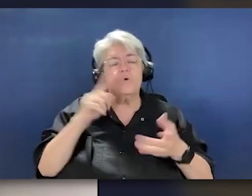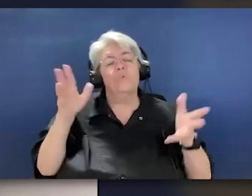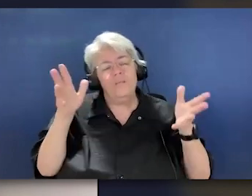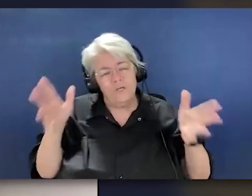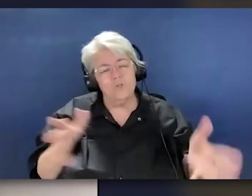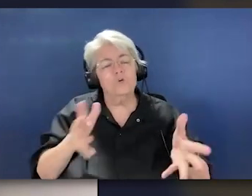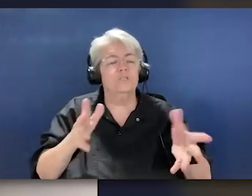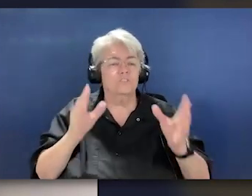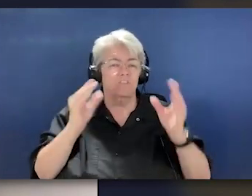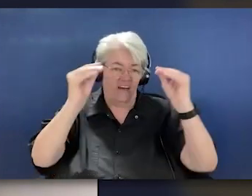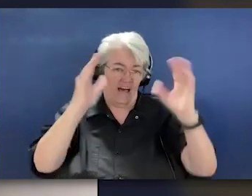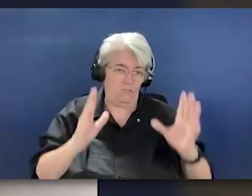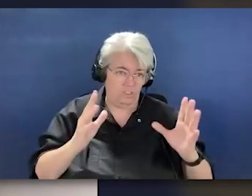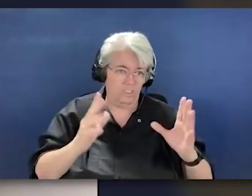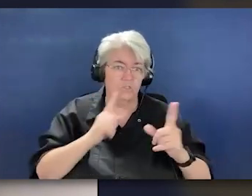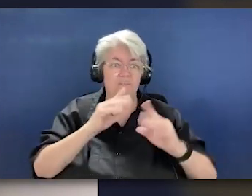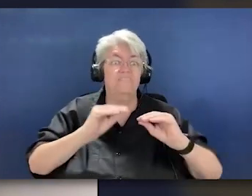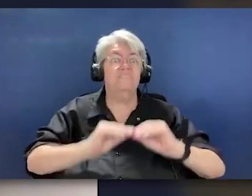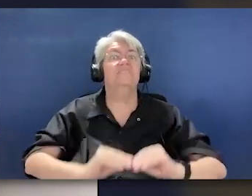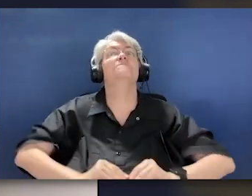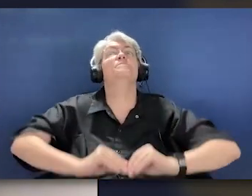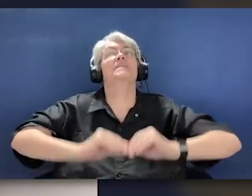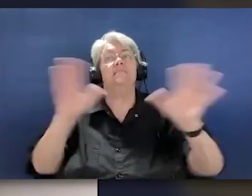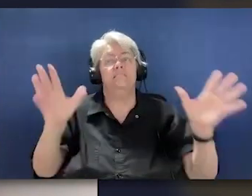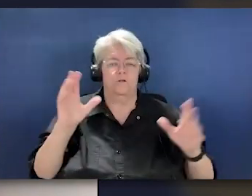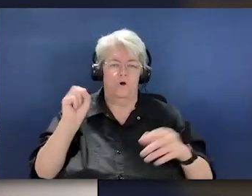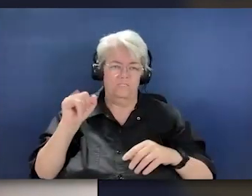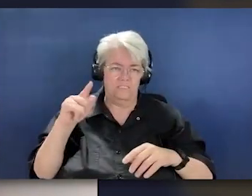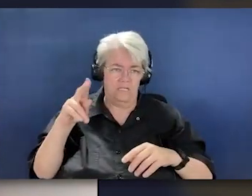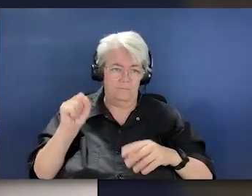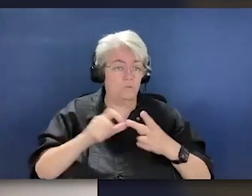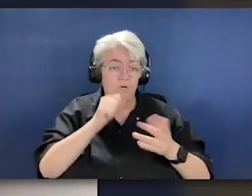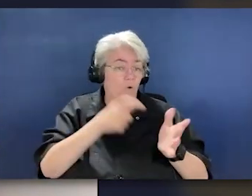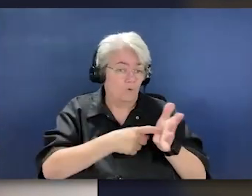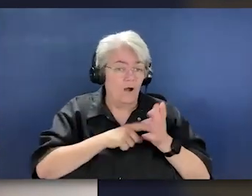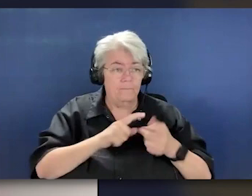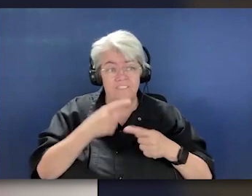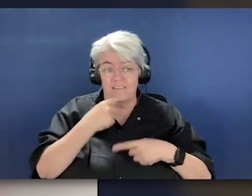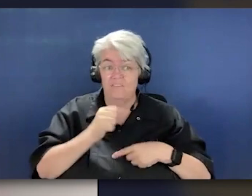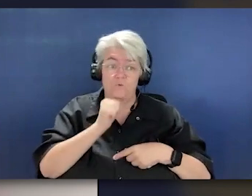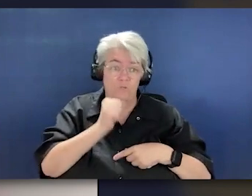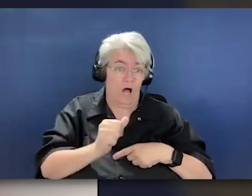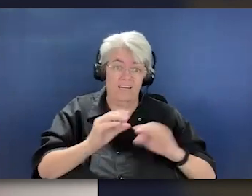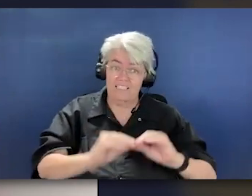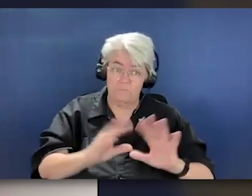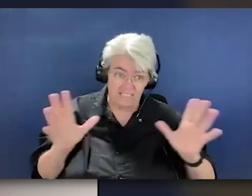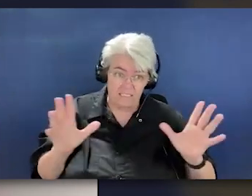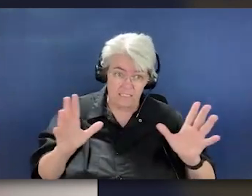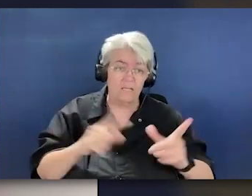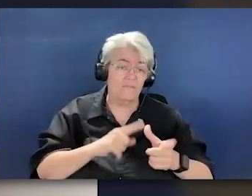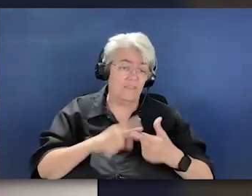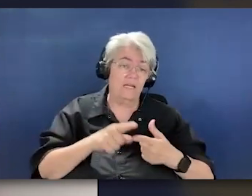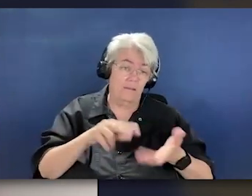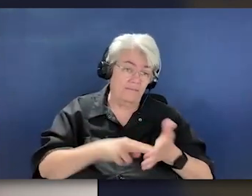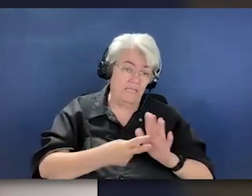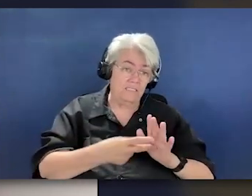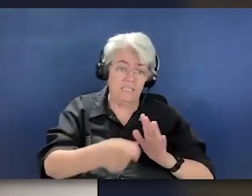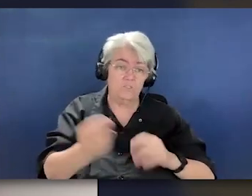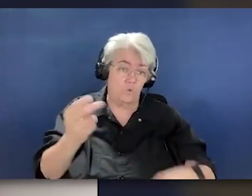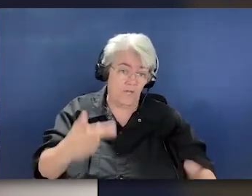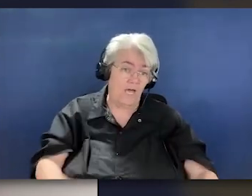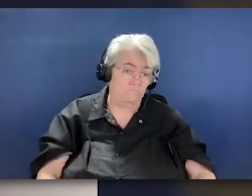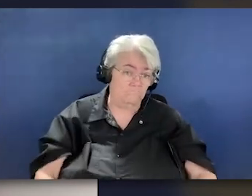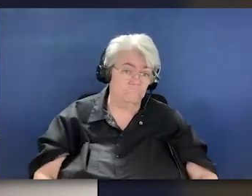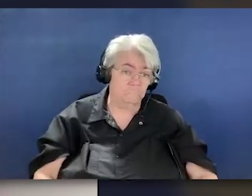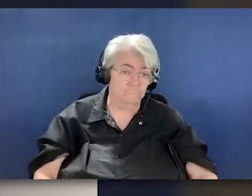very explicit on the syllabus. We don't require them to be, but we basically say if you're not explicit, it's, you're going to have a hard time. If